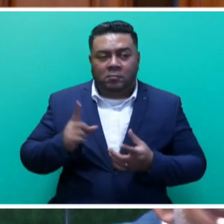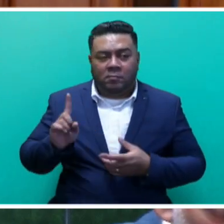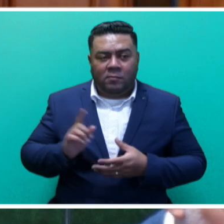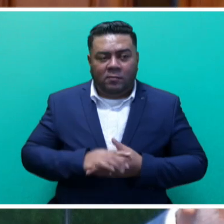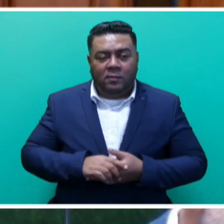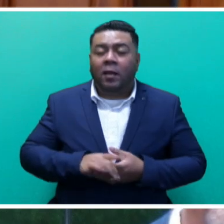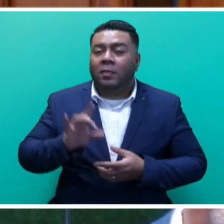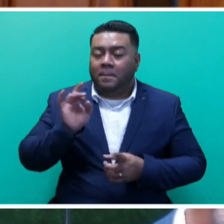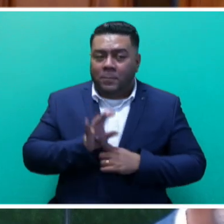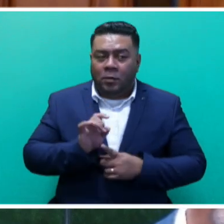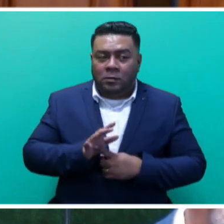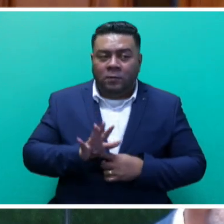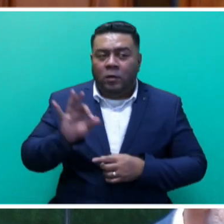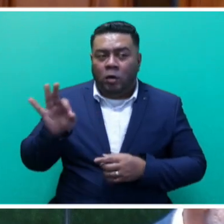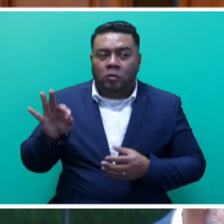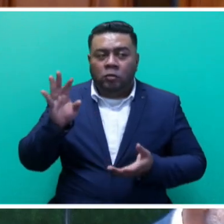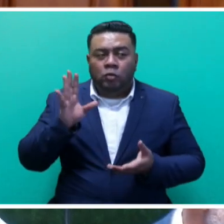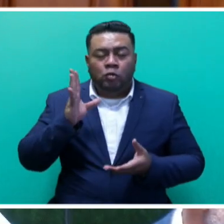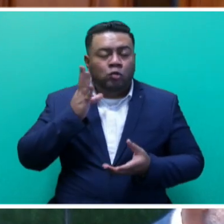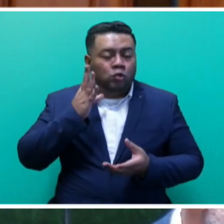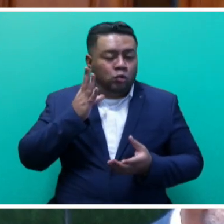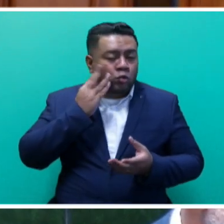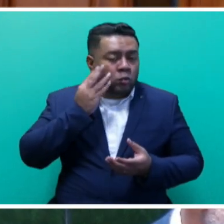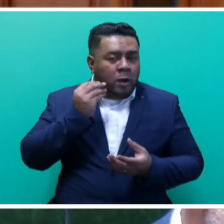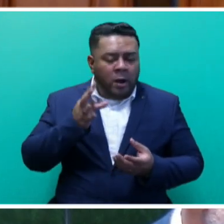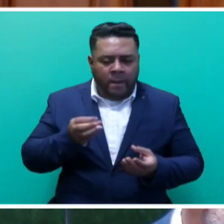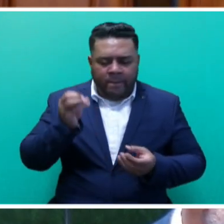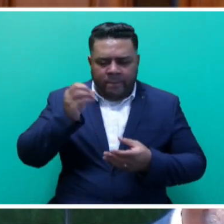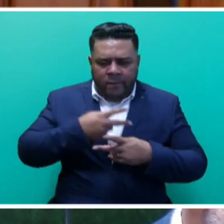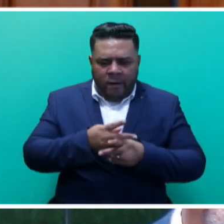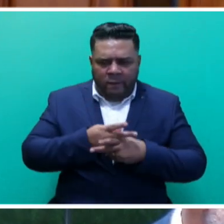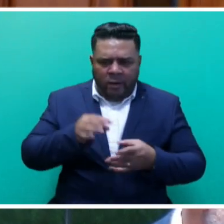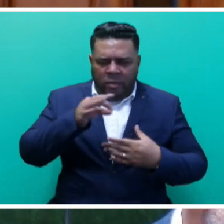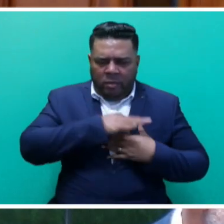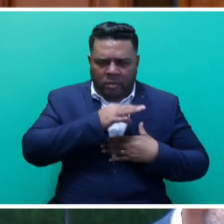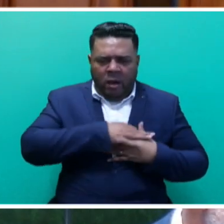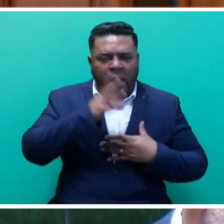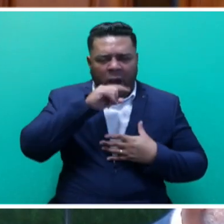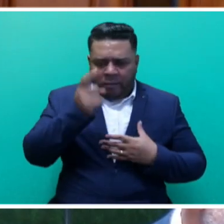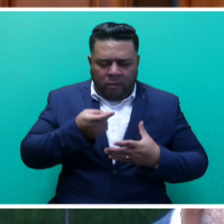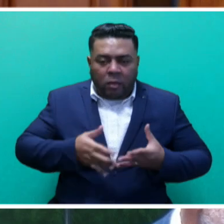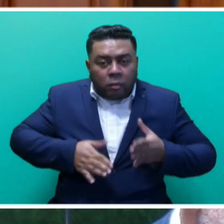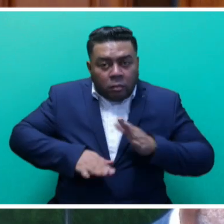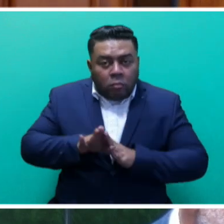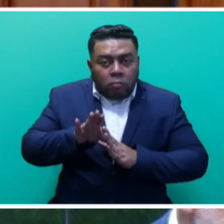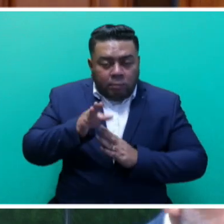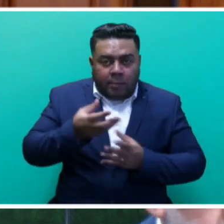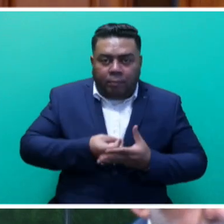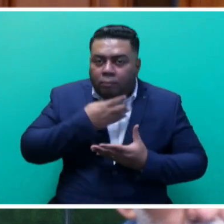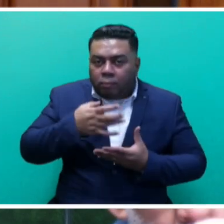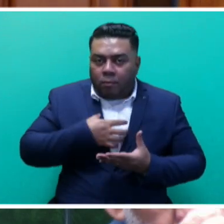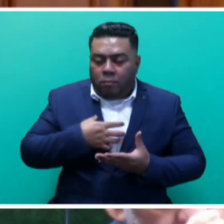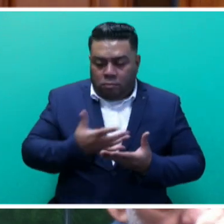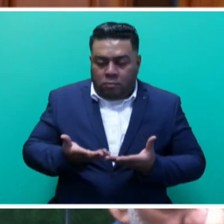The importance of non-sugar crops' contribution to the economy cannot be overemphasized, and the Ministry